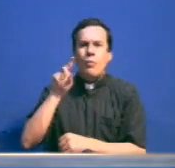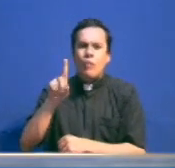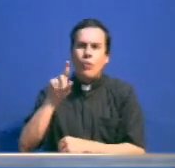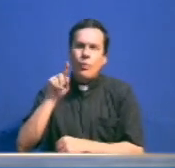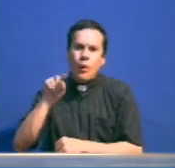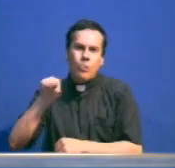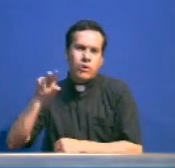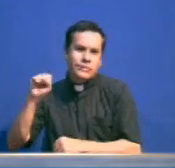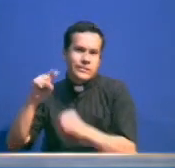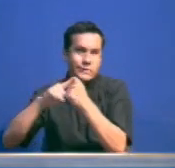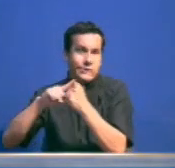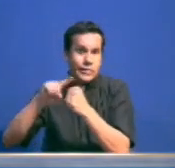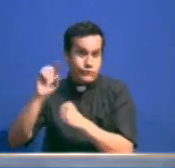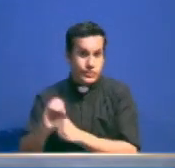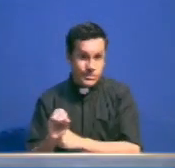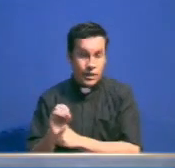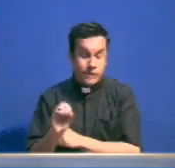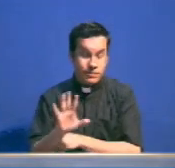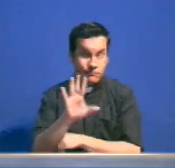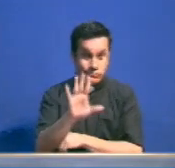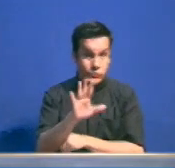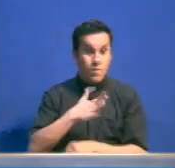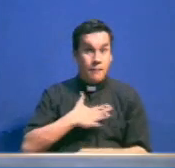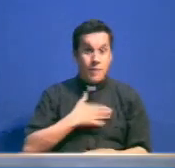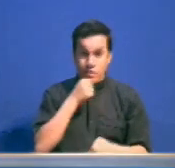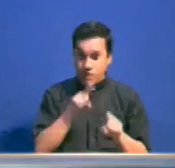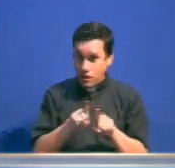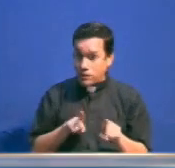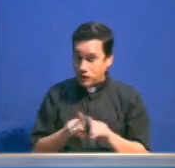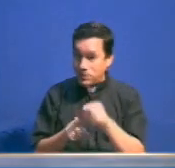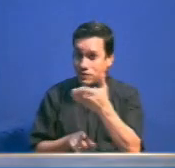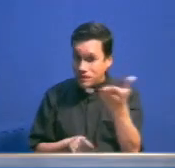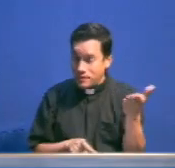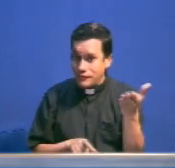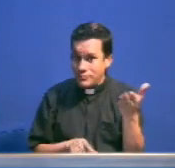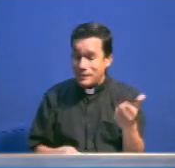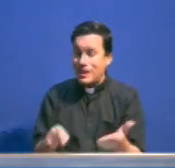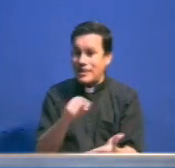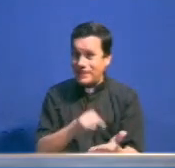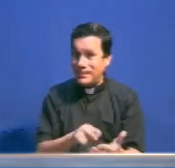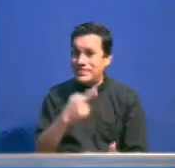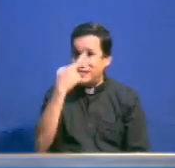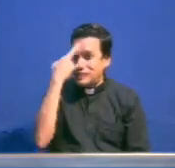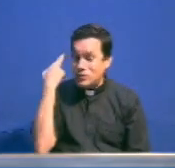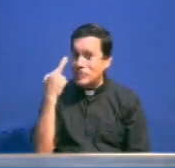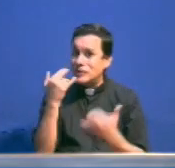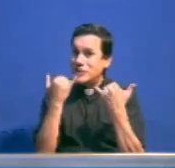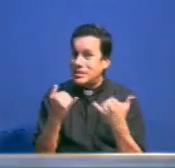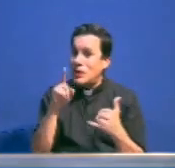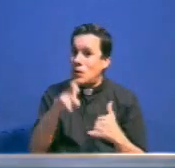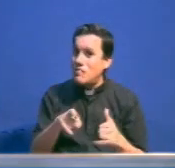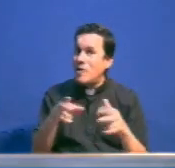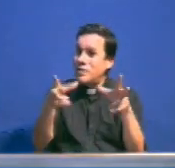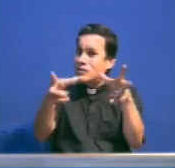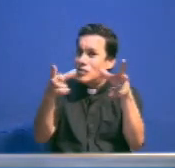4.62%. So my dear brothers, this is the reason that we feel we need to call attention to